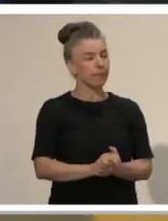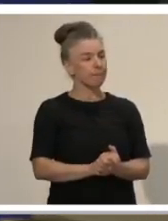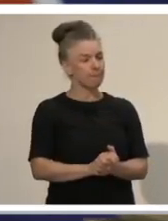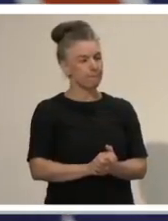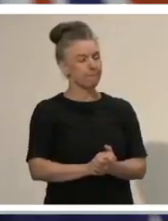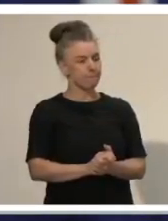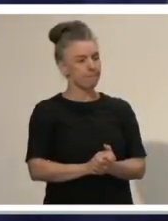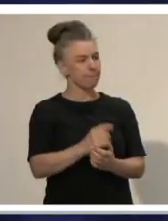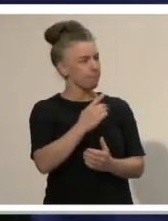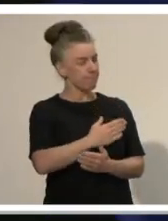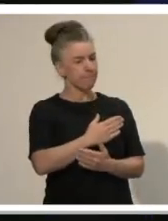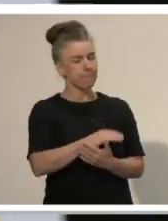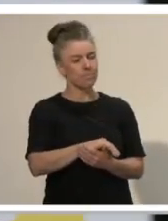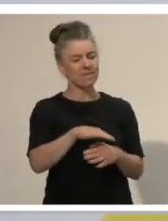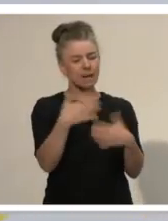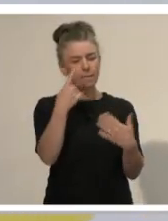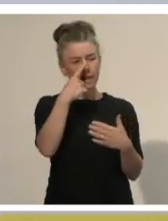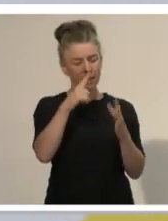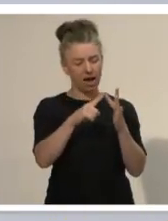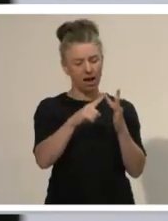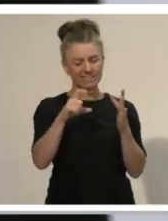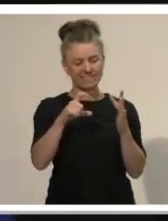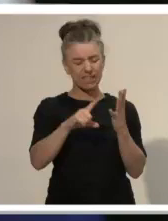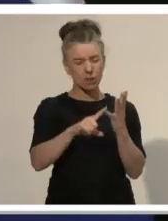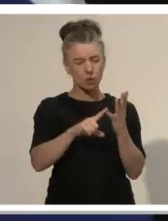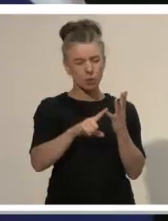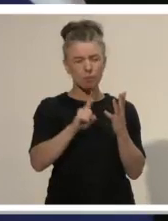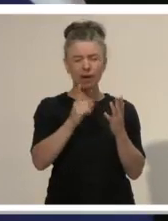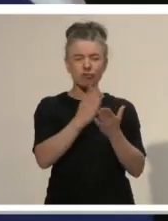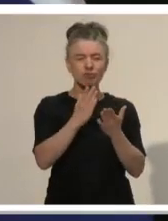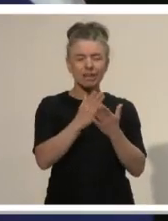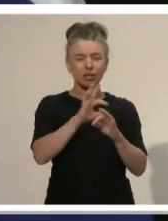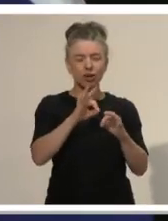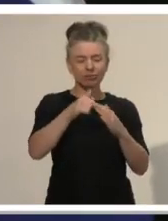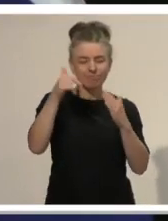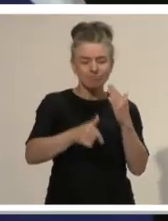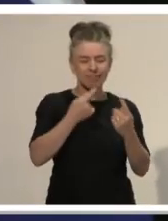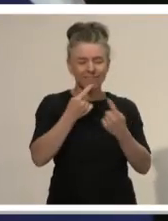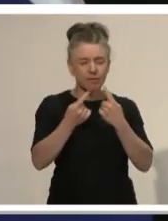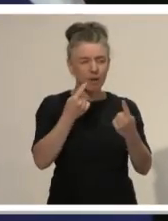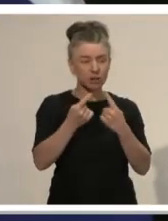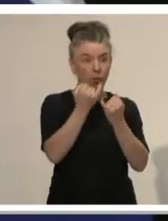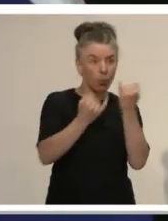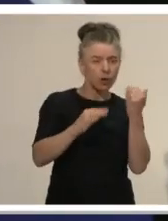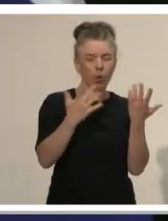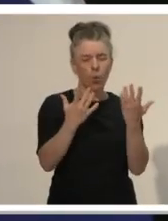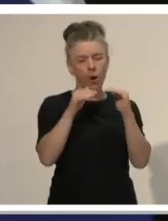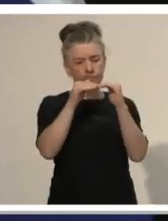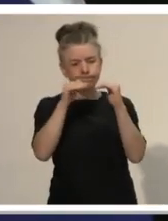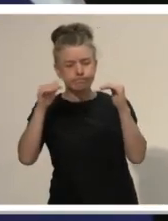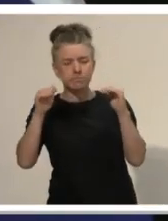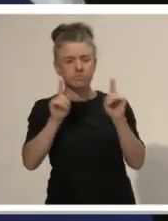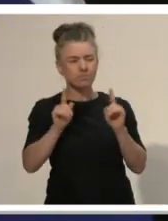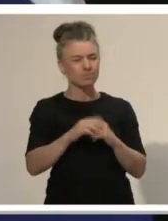that talk about people being in ICU without necessarily the breakdown of their status within ICU. Because in this case, perhaps the